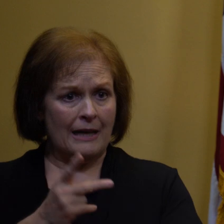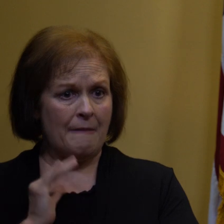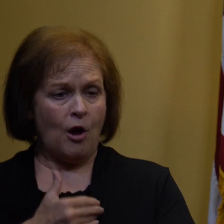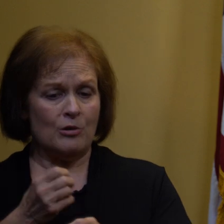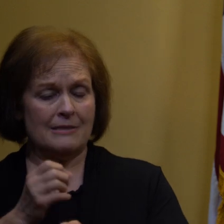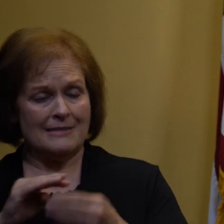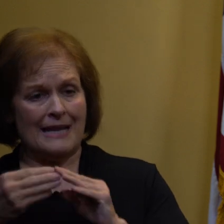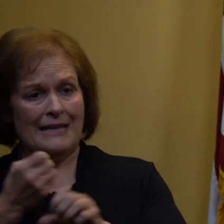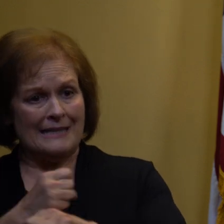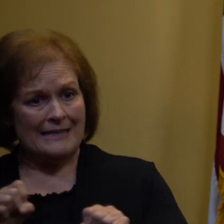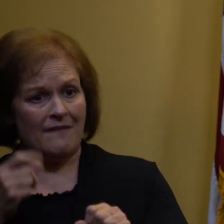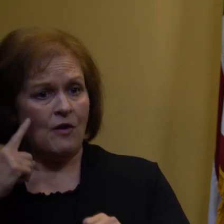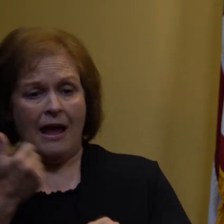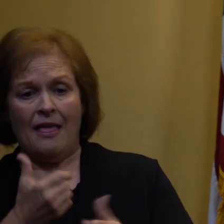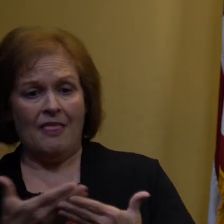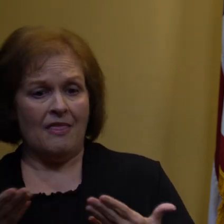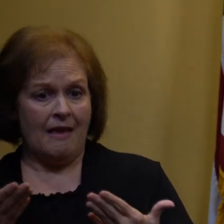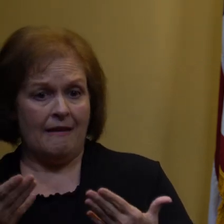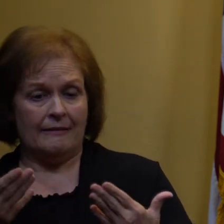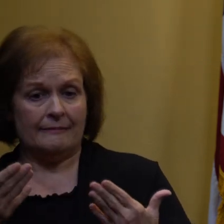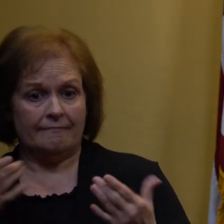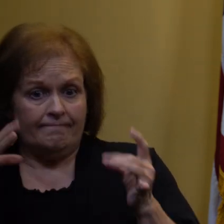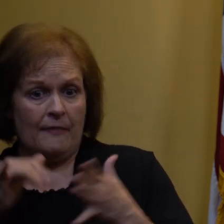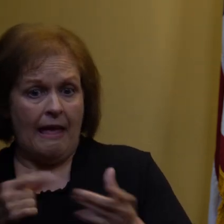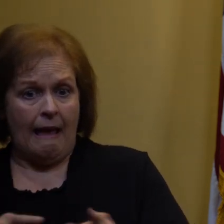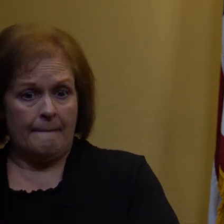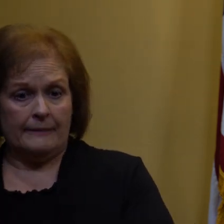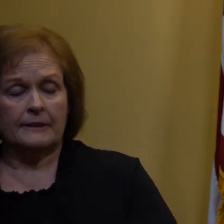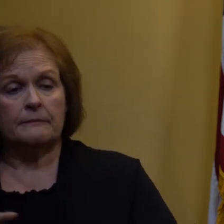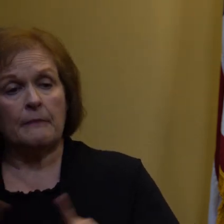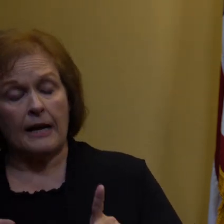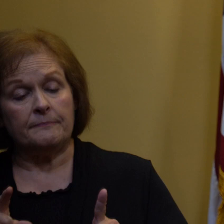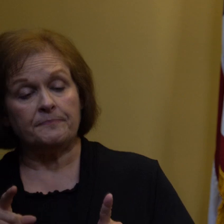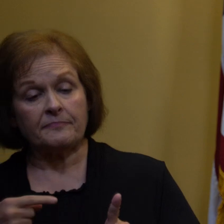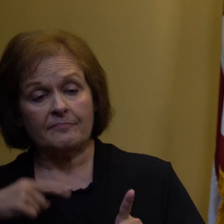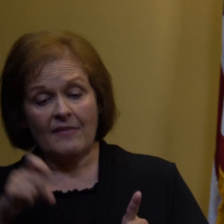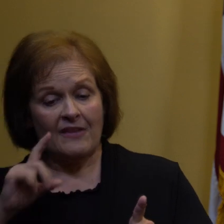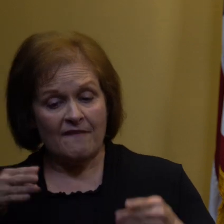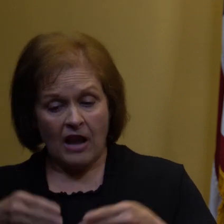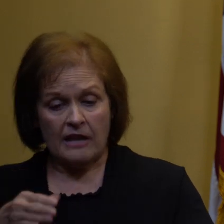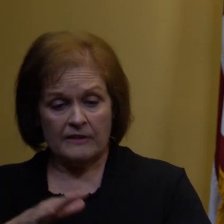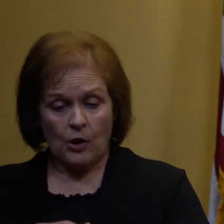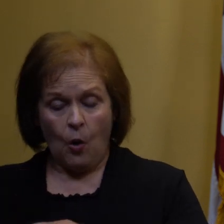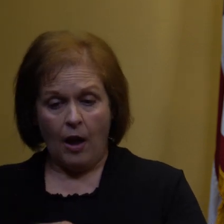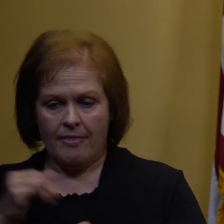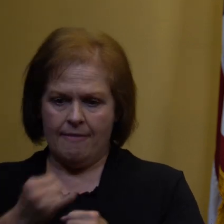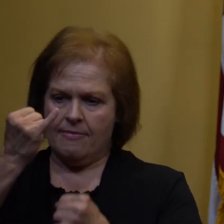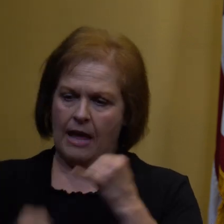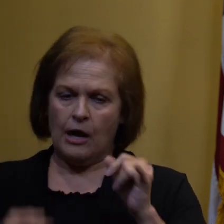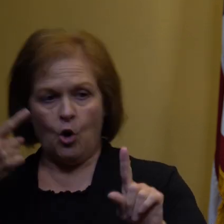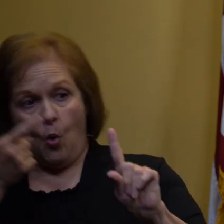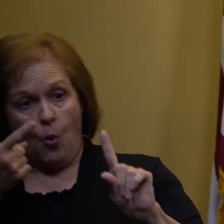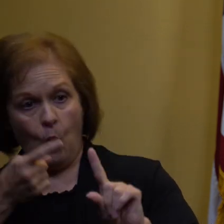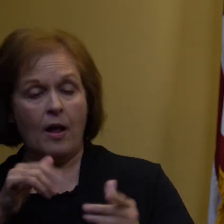any crises that come our way. But unfortunately, that happened. But at the end of the day, I have to stay focused on the end goal. End goal